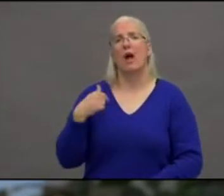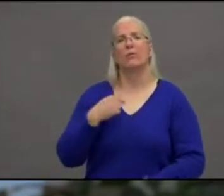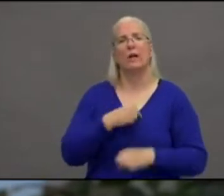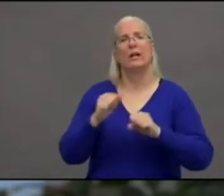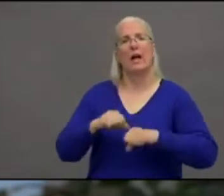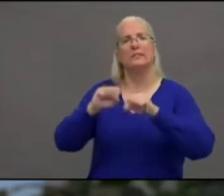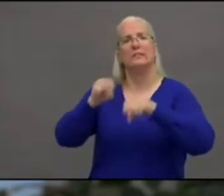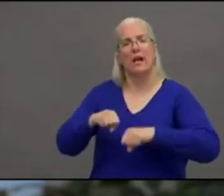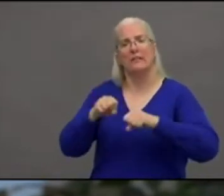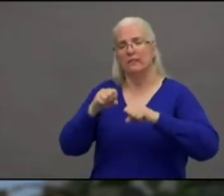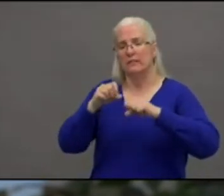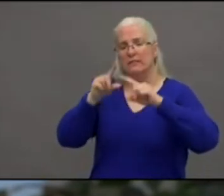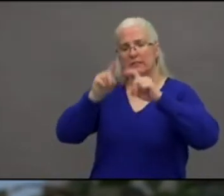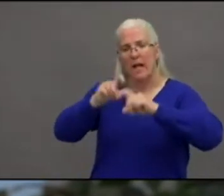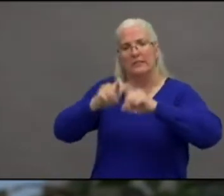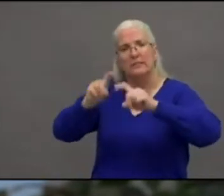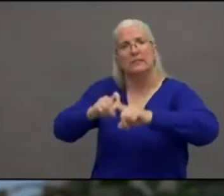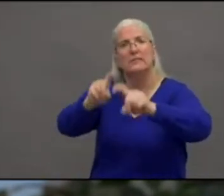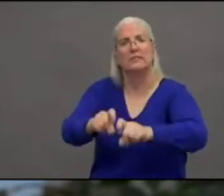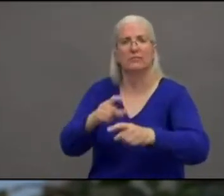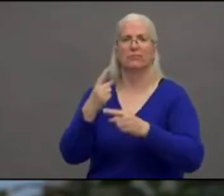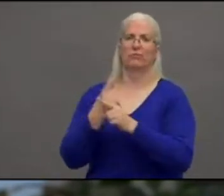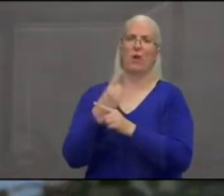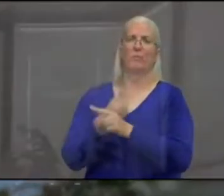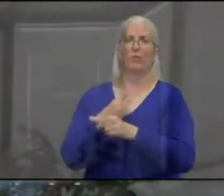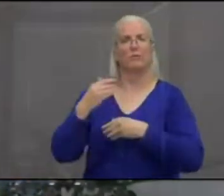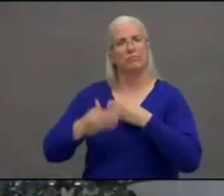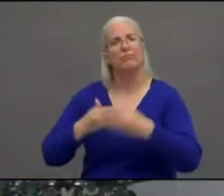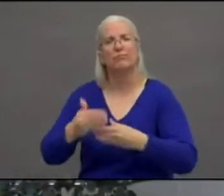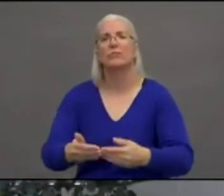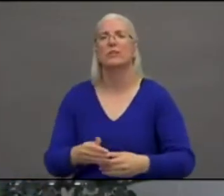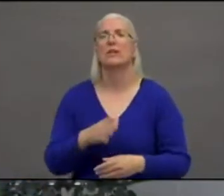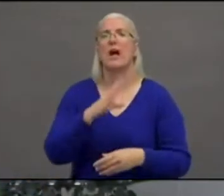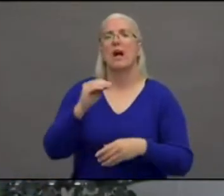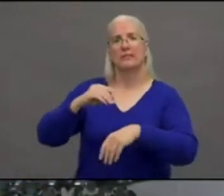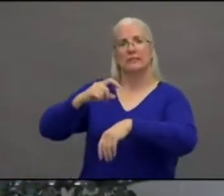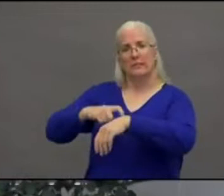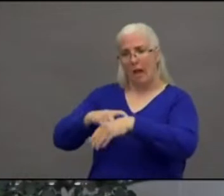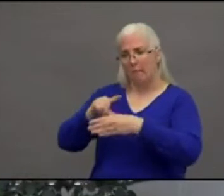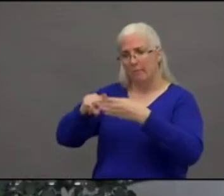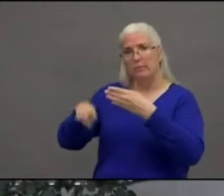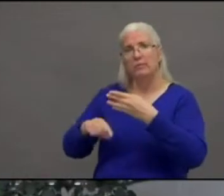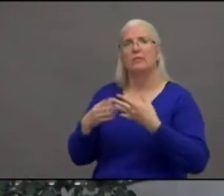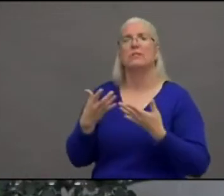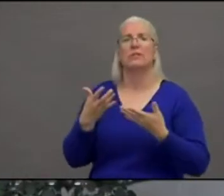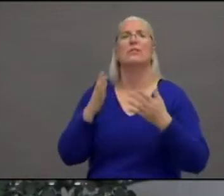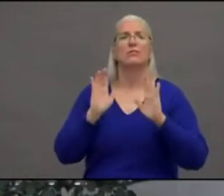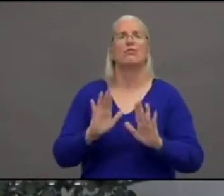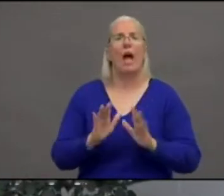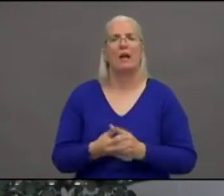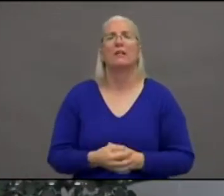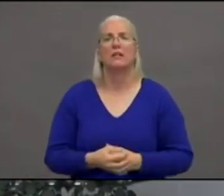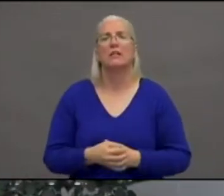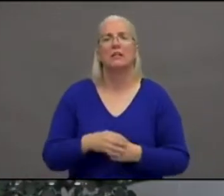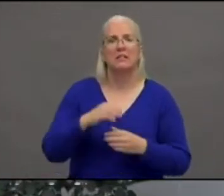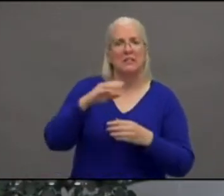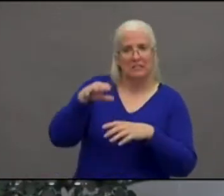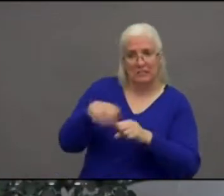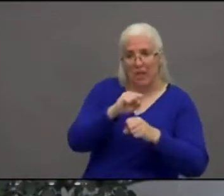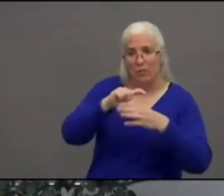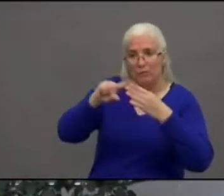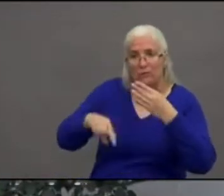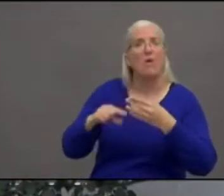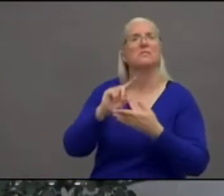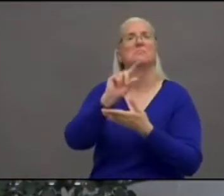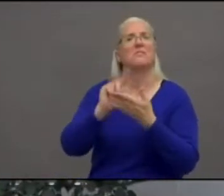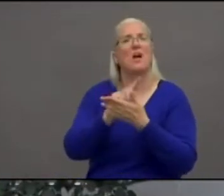this point. And the turnaround time is actually pretty fantastic, right? Yeah. So the turnaround time has been somewhere between 1 to 2 hours for most patients. Sometimes it